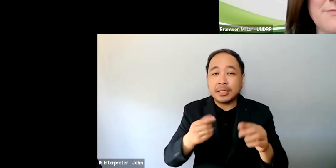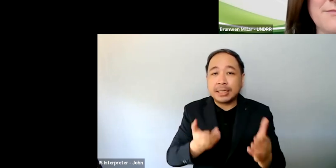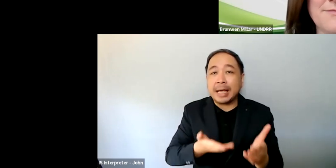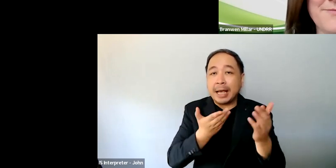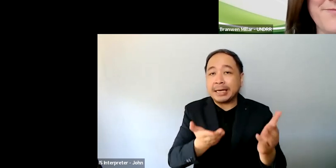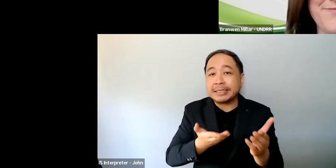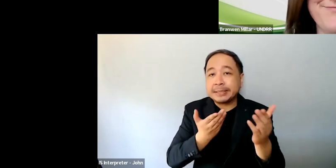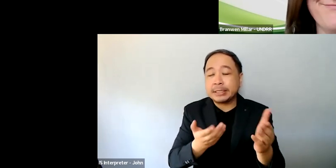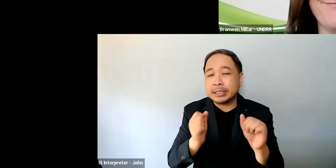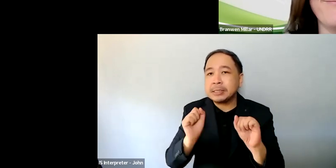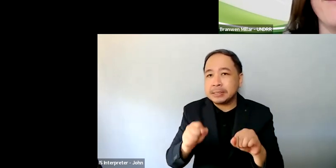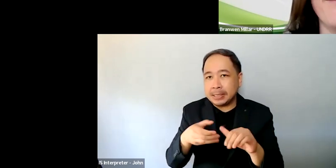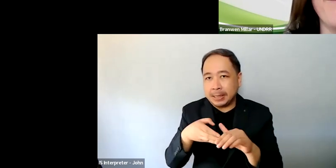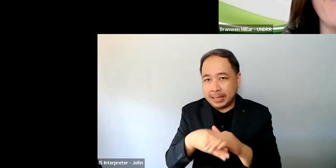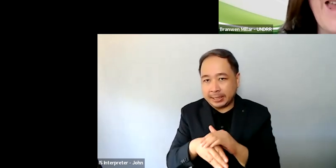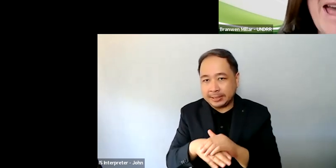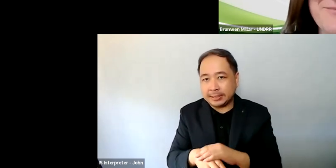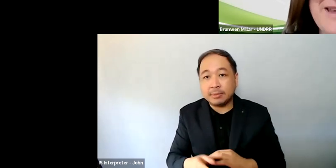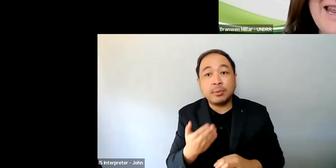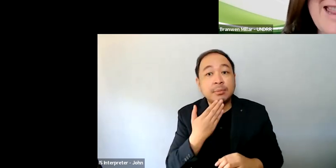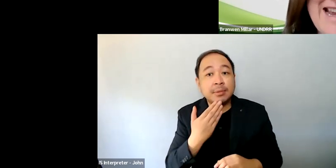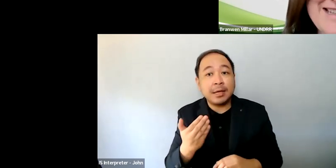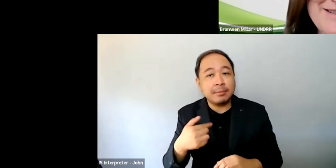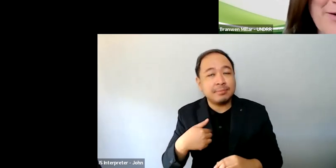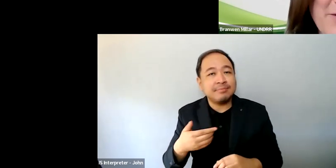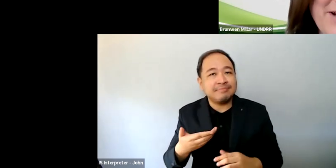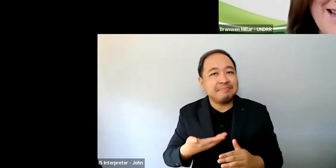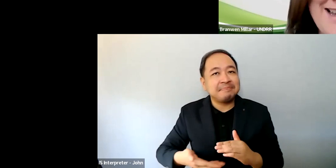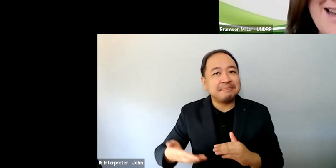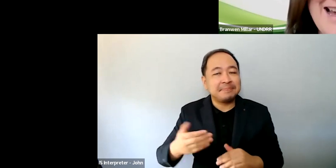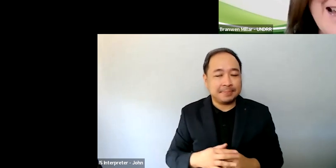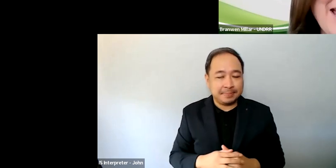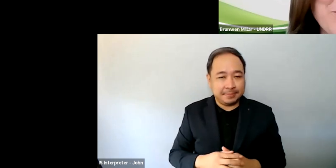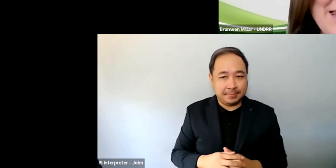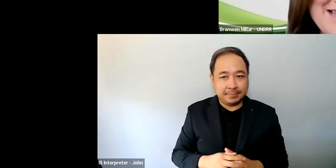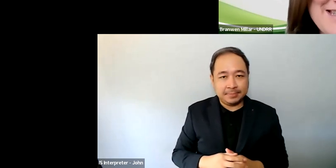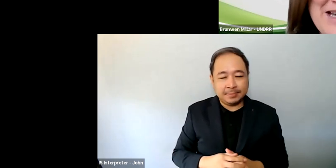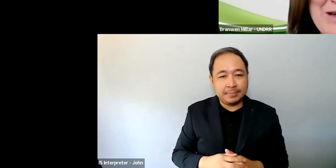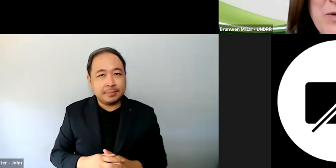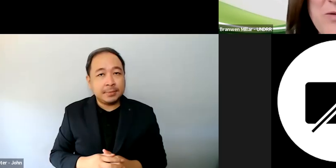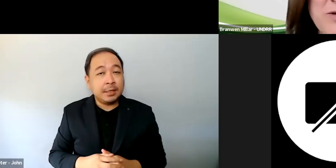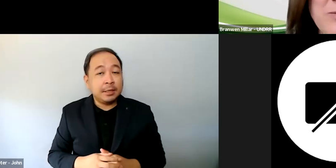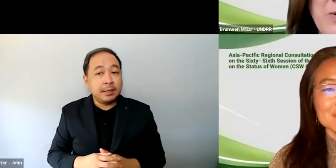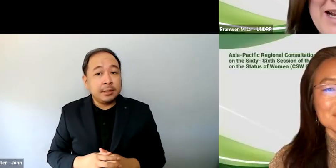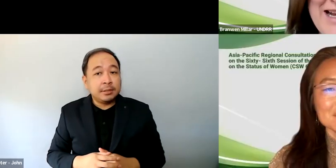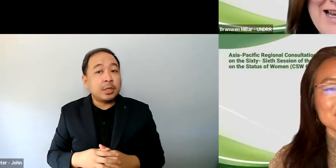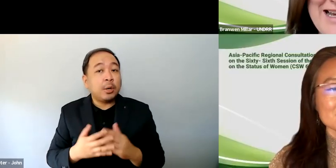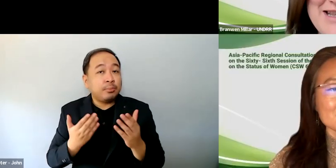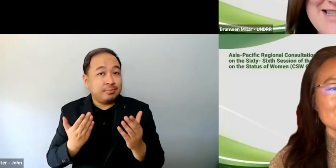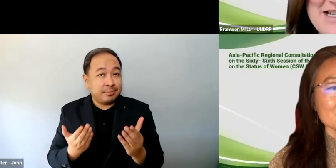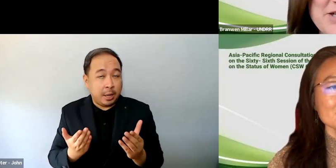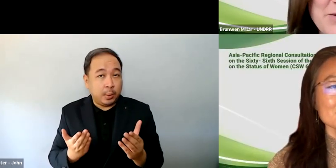Thanks, Brandon, for the space and time. Many thanks, Ramona. And with this, we will